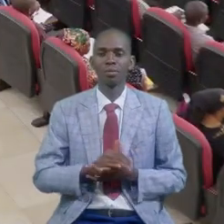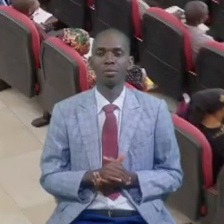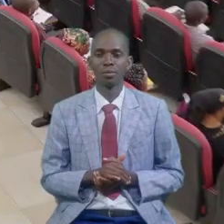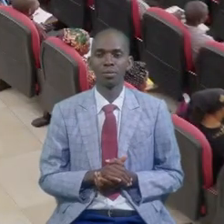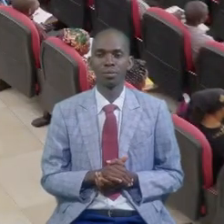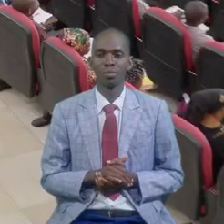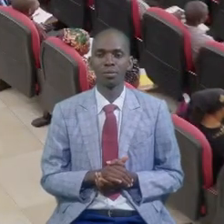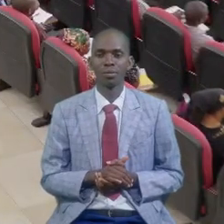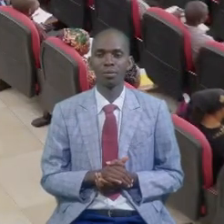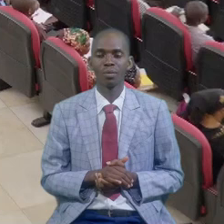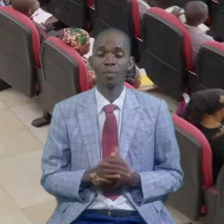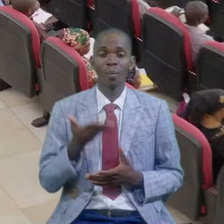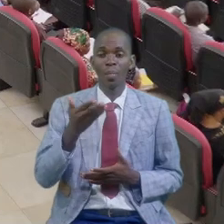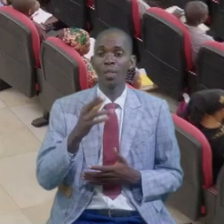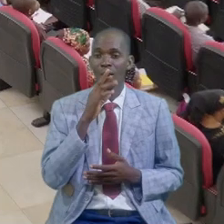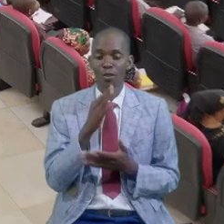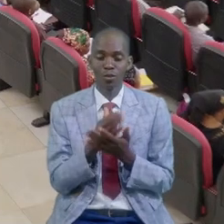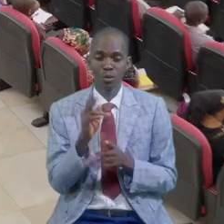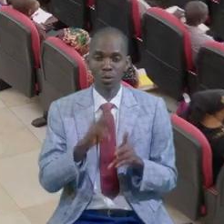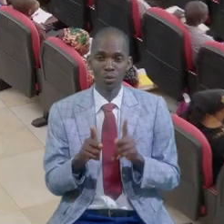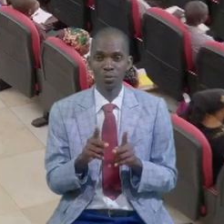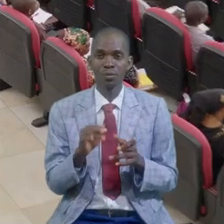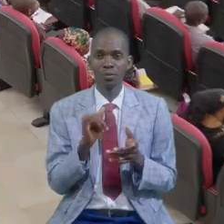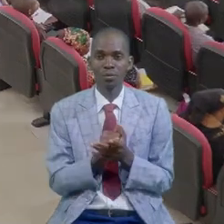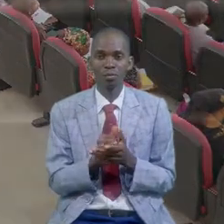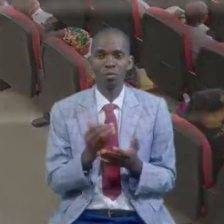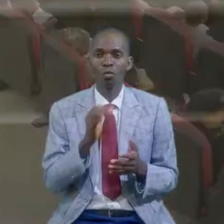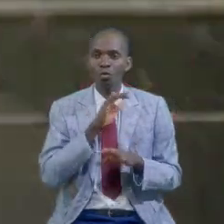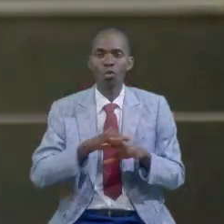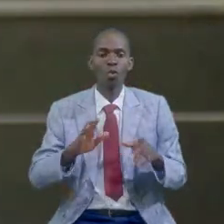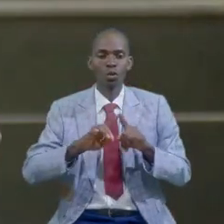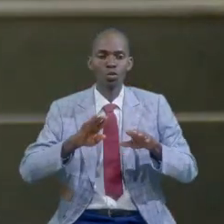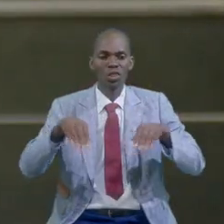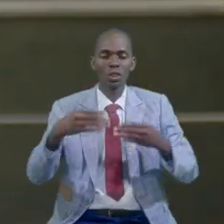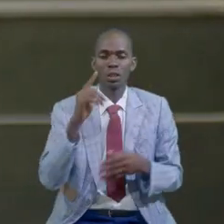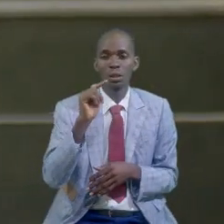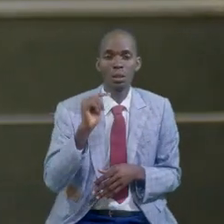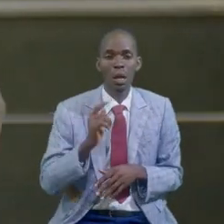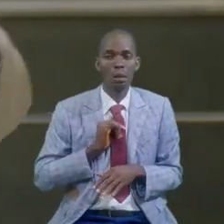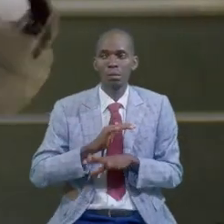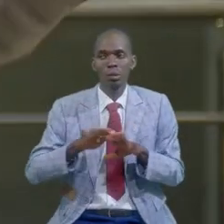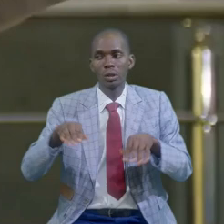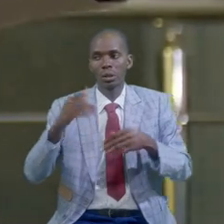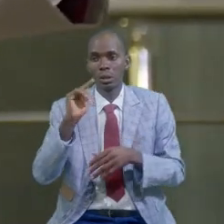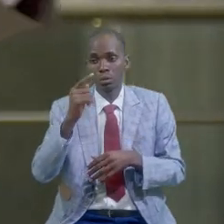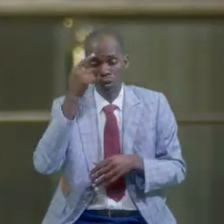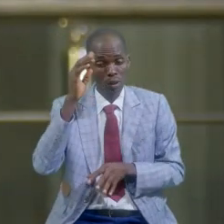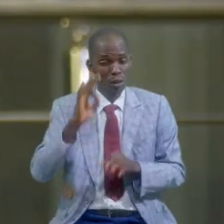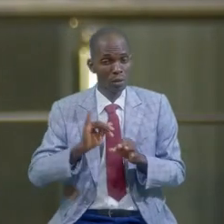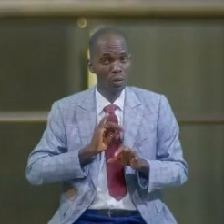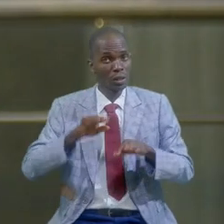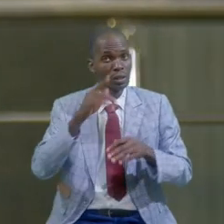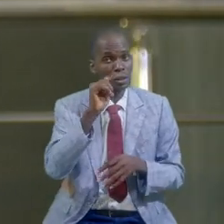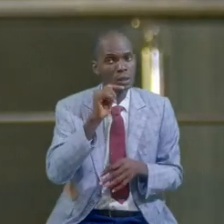There are some people that don't give testimonies. I don't want to give testimony because if I do, Jezebel